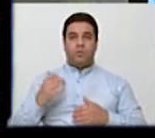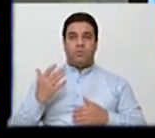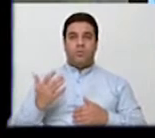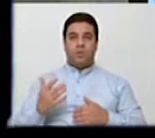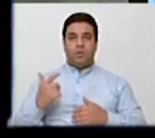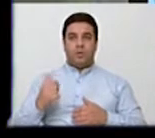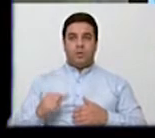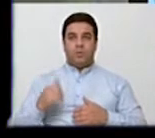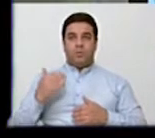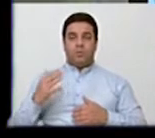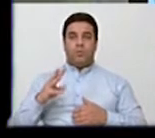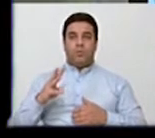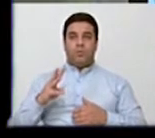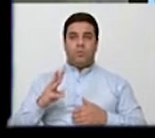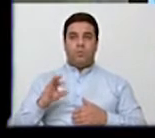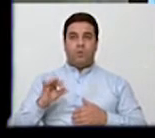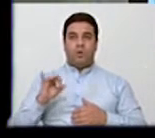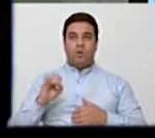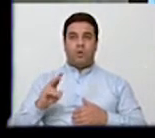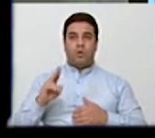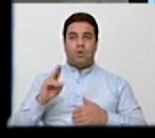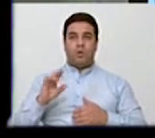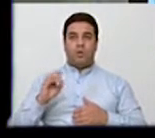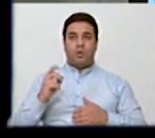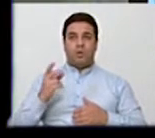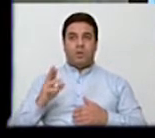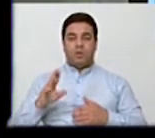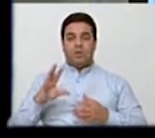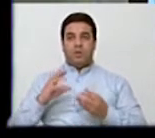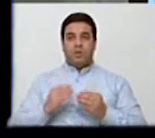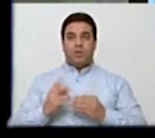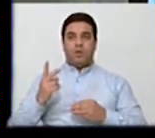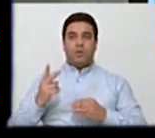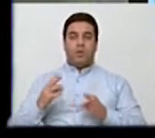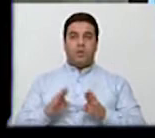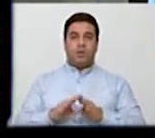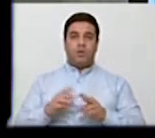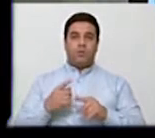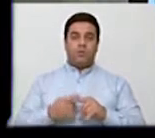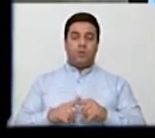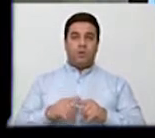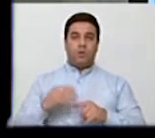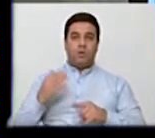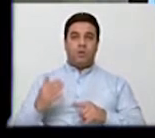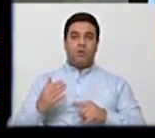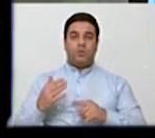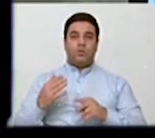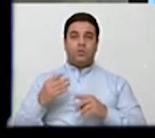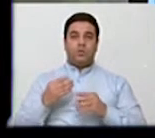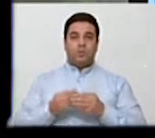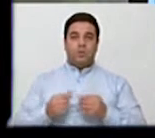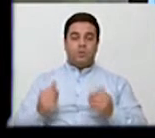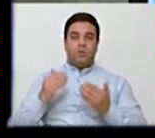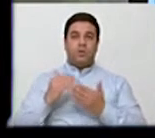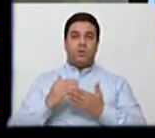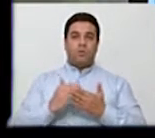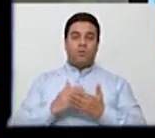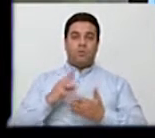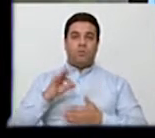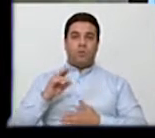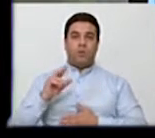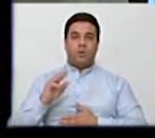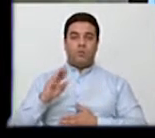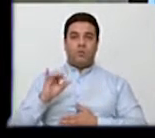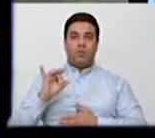0.15 ga, uning molar litrga molar konsentratsiyasi esa 2 ga teng. Buning shu eritma tarkibida modda miqdori